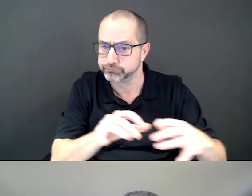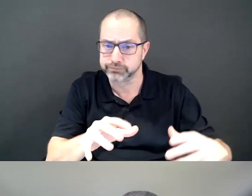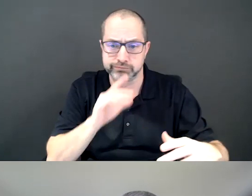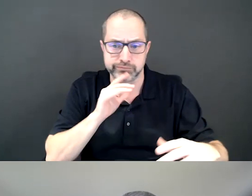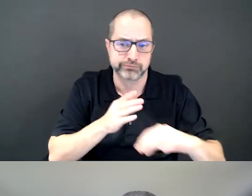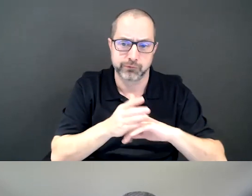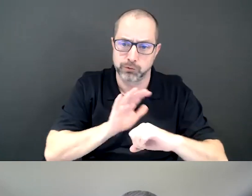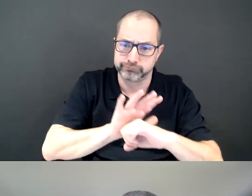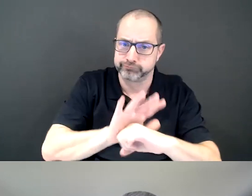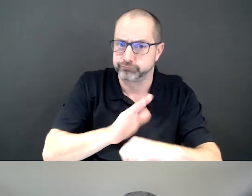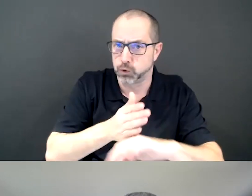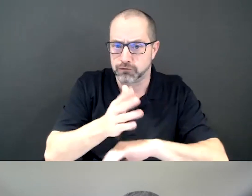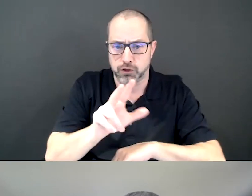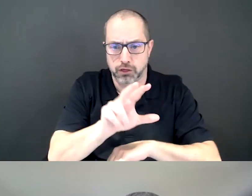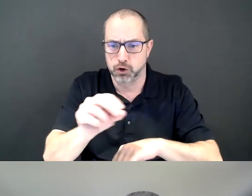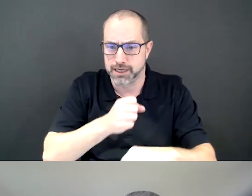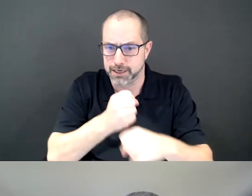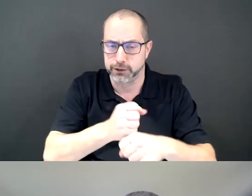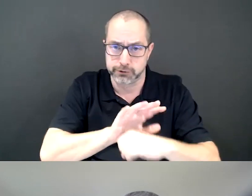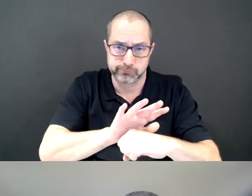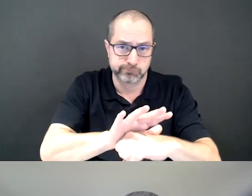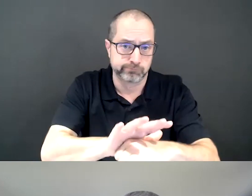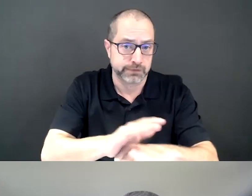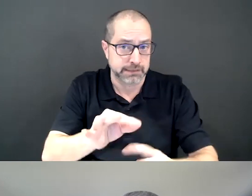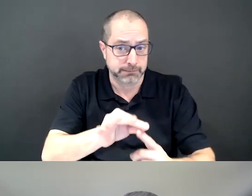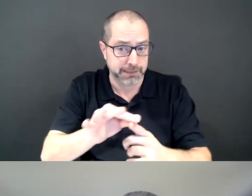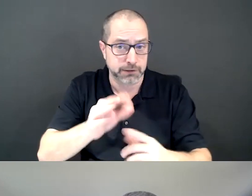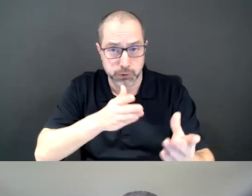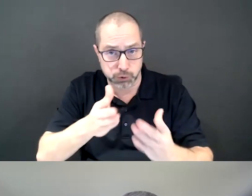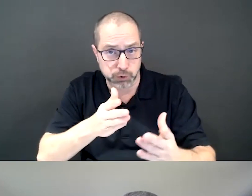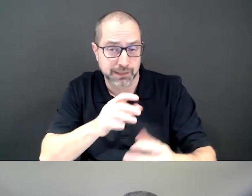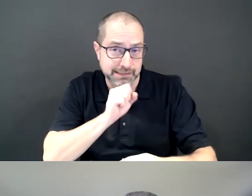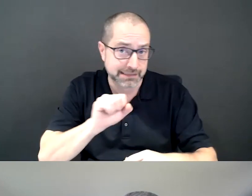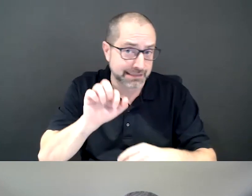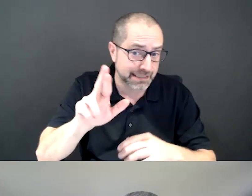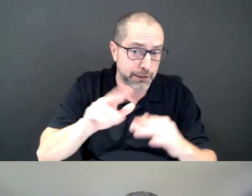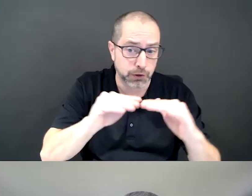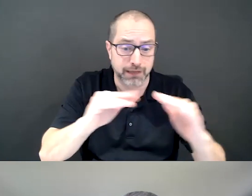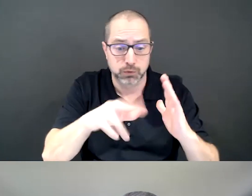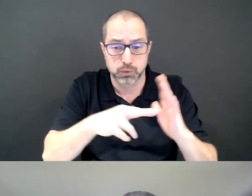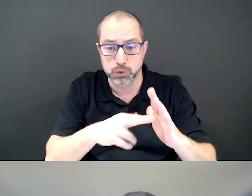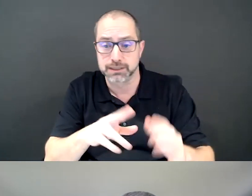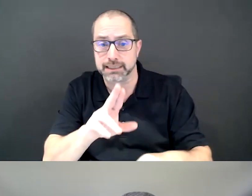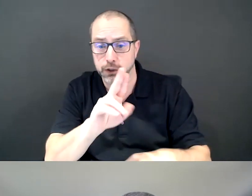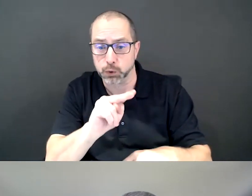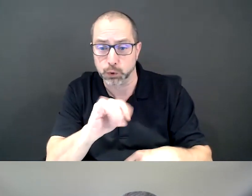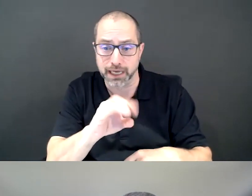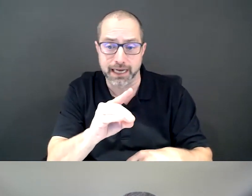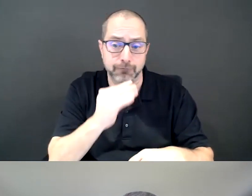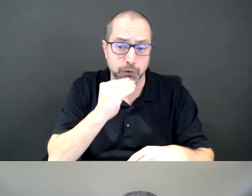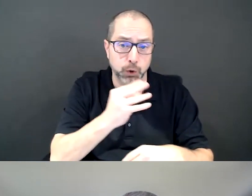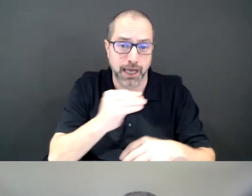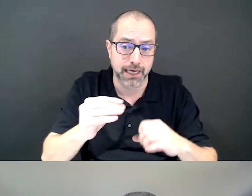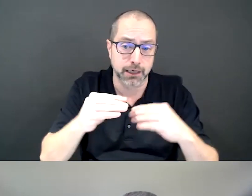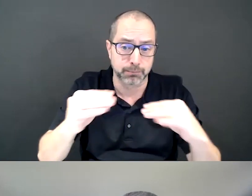decades. She's especially served senior level roles in the United Food and Commercial Workers of Canada,